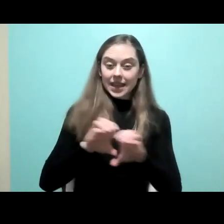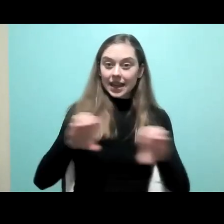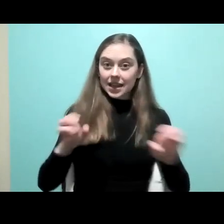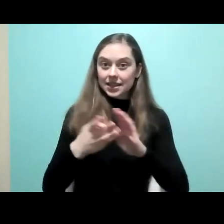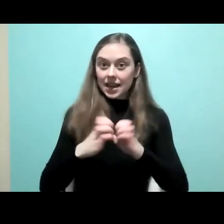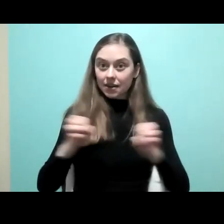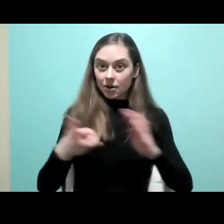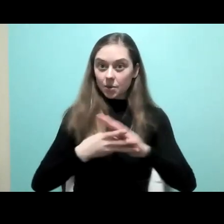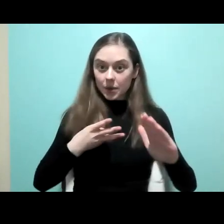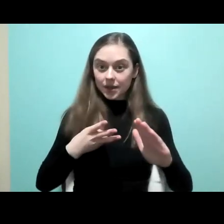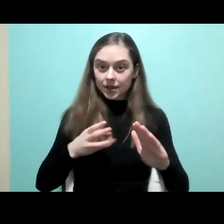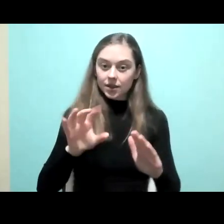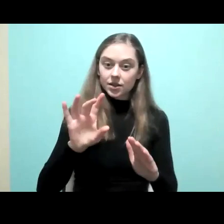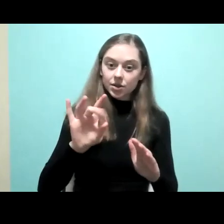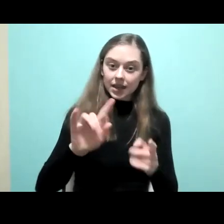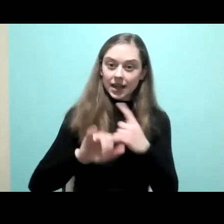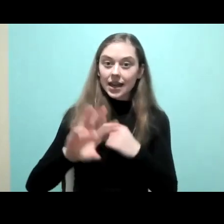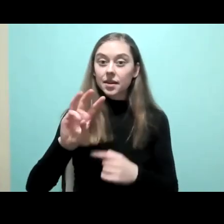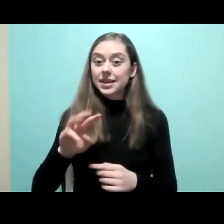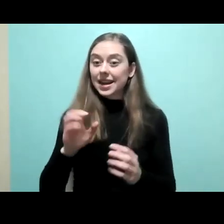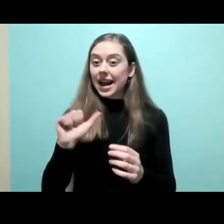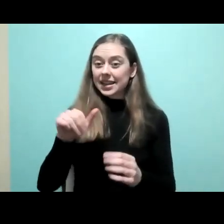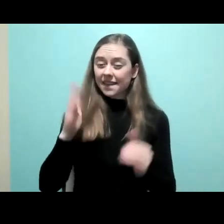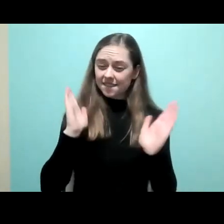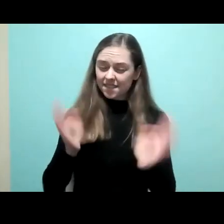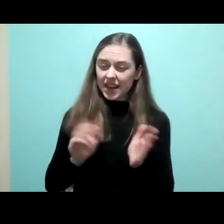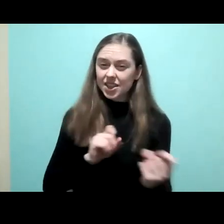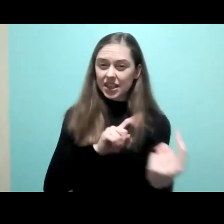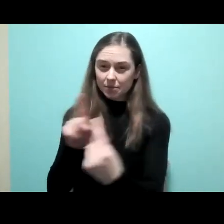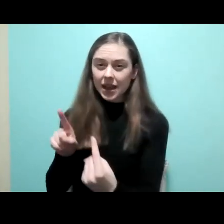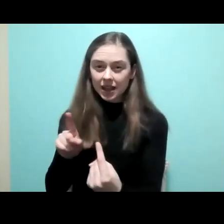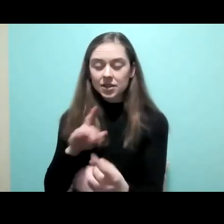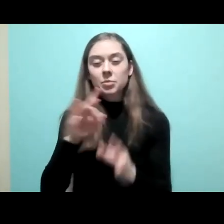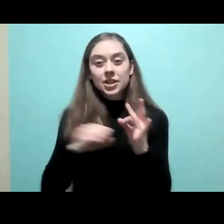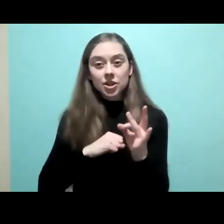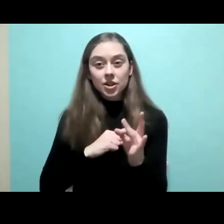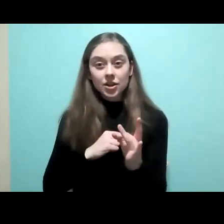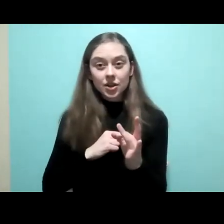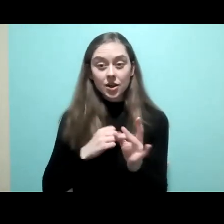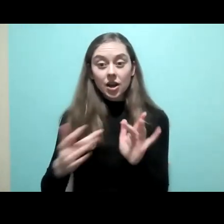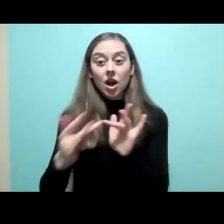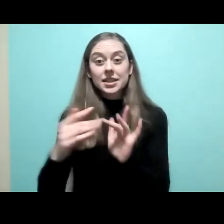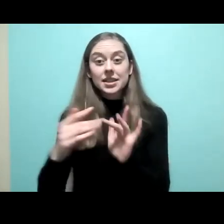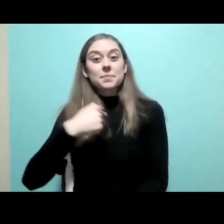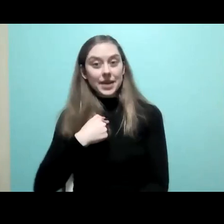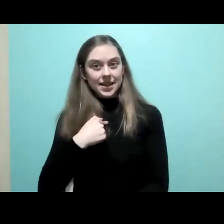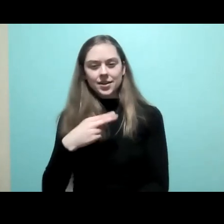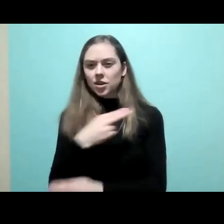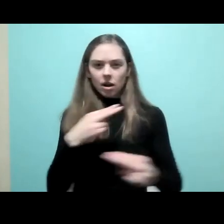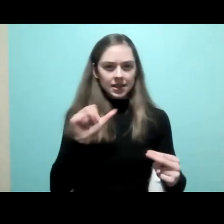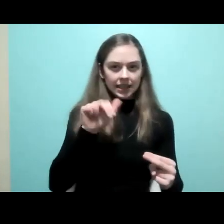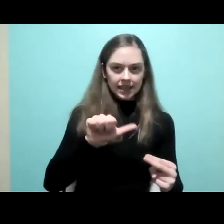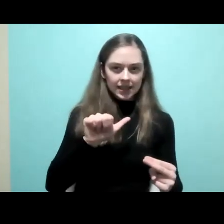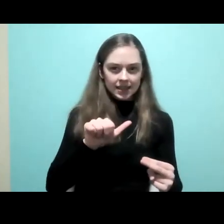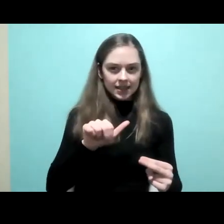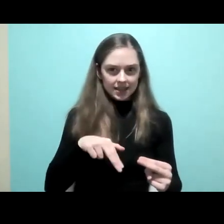and Thursday. Anna has sent the email to everybody. Just make sure you contact me and not back to Anna if you have any further questions